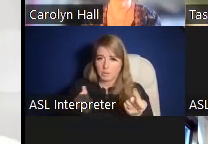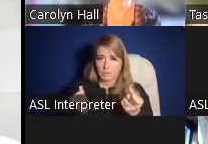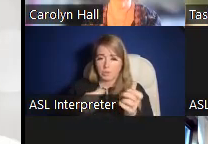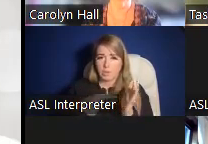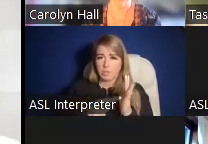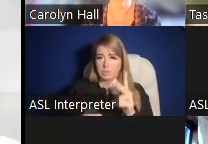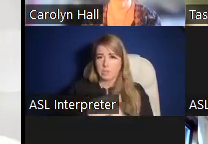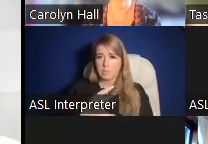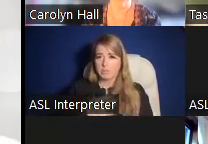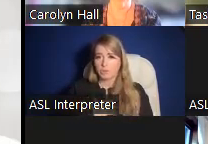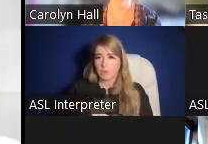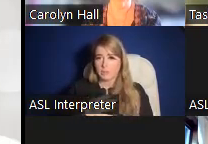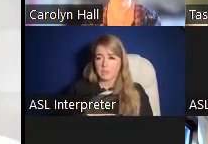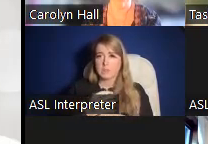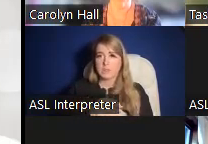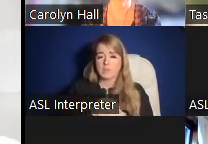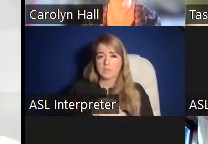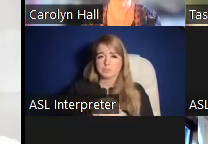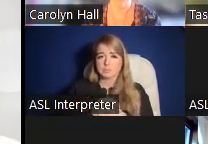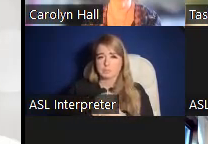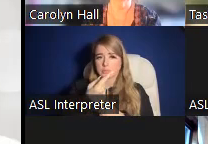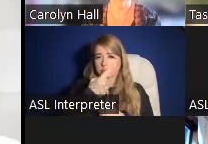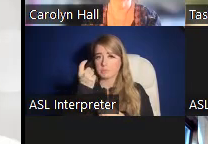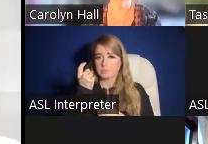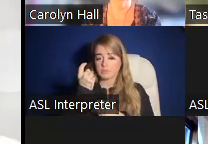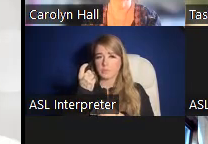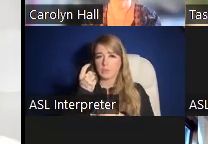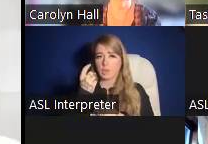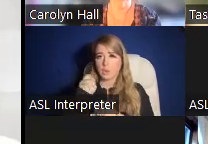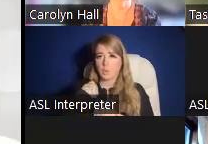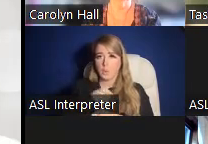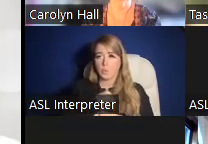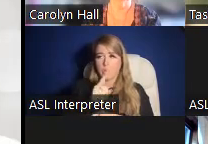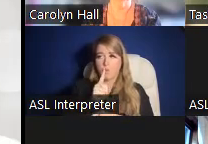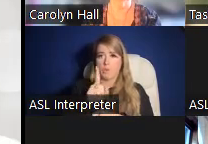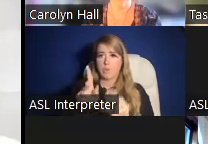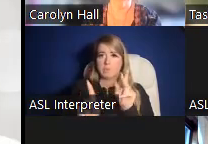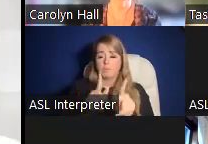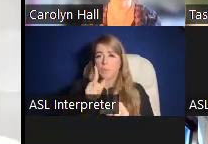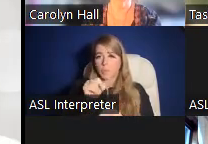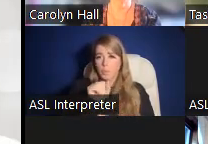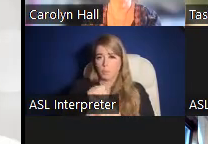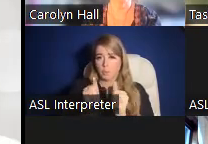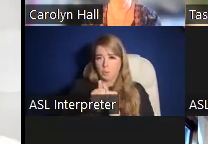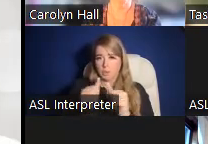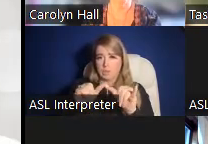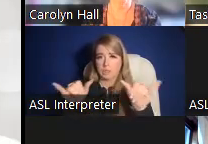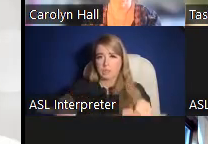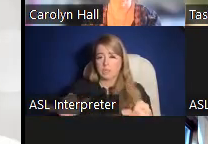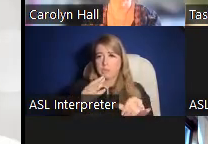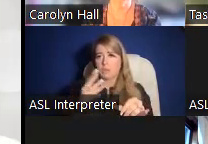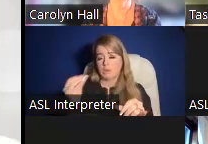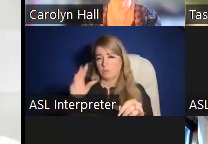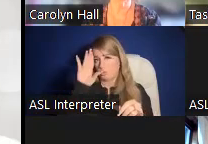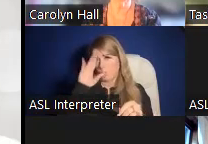such grievances and complaints. Because, you know, we are the people that work with the system, and, you know,